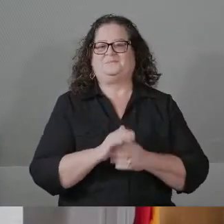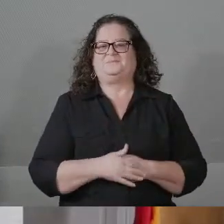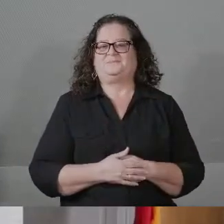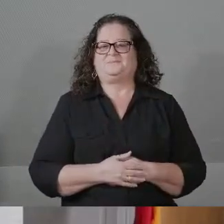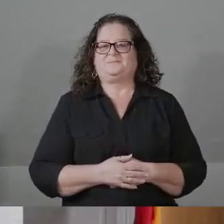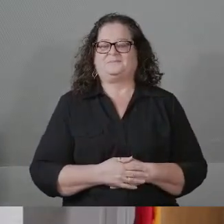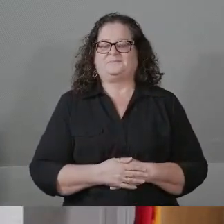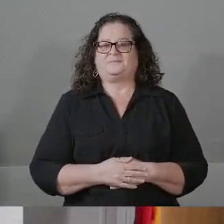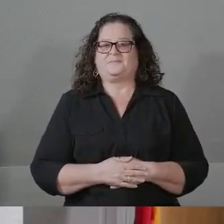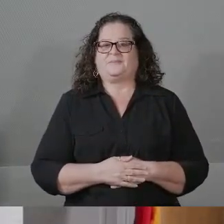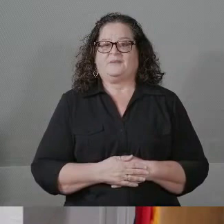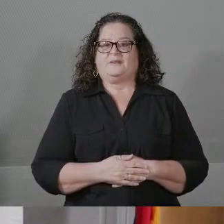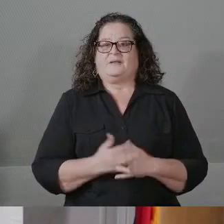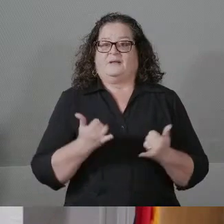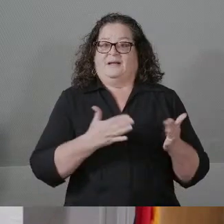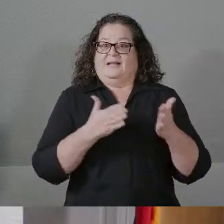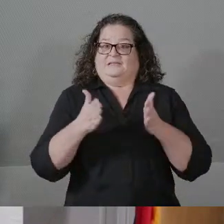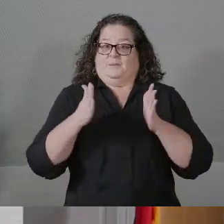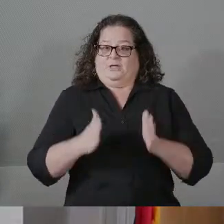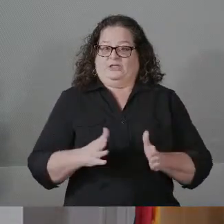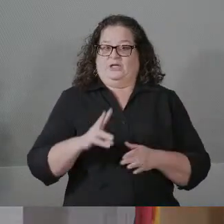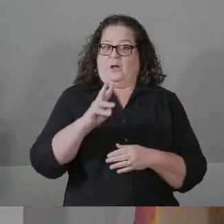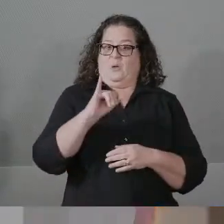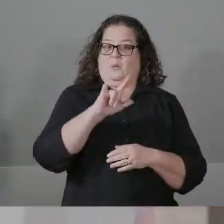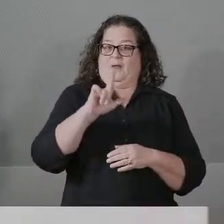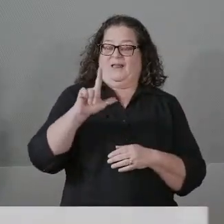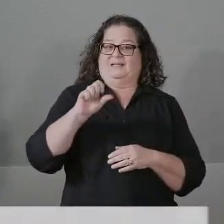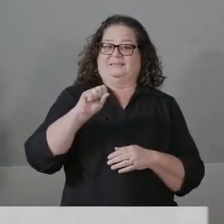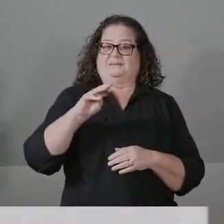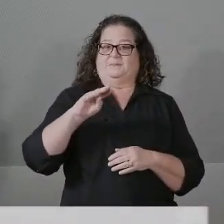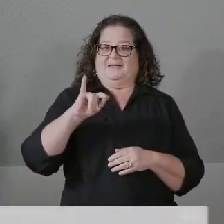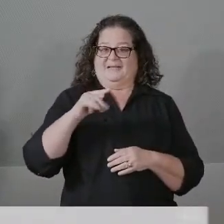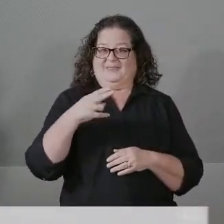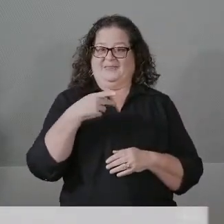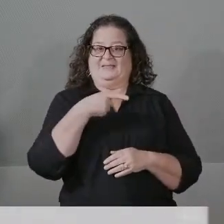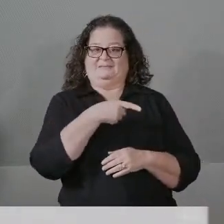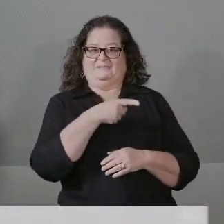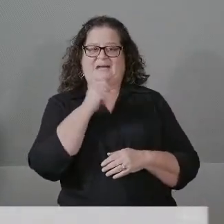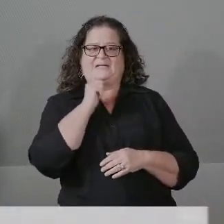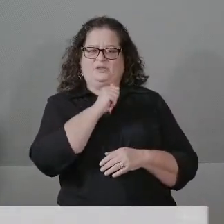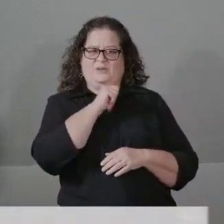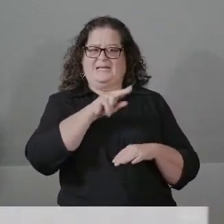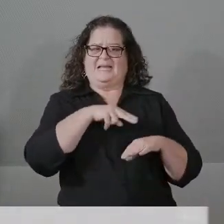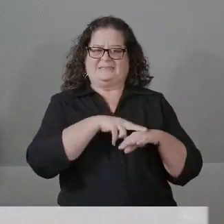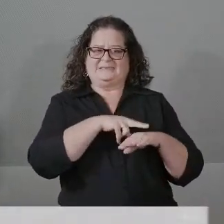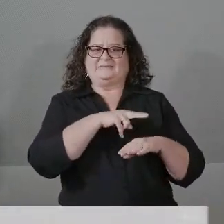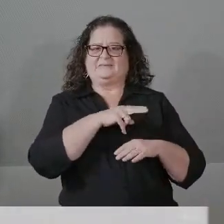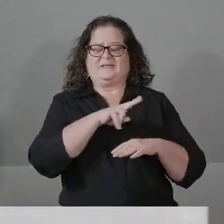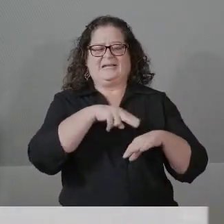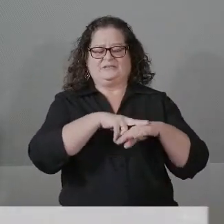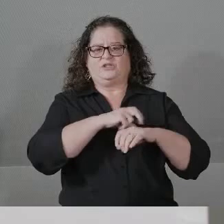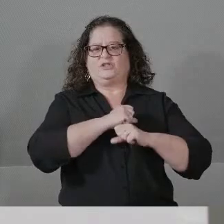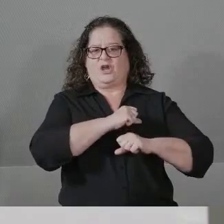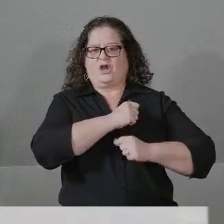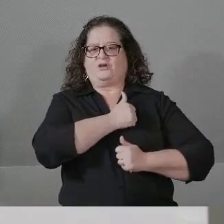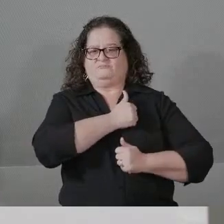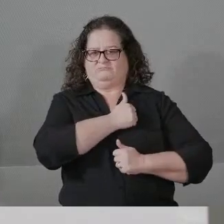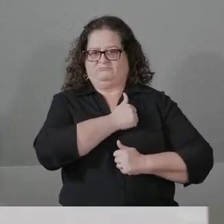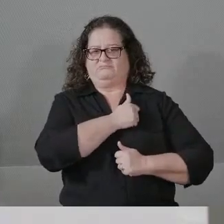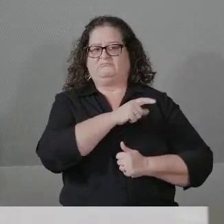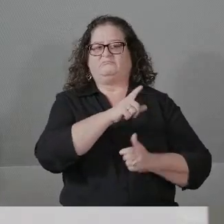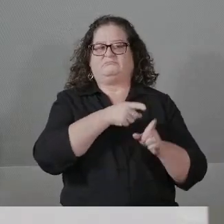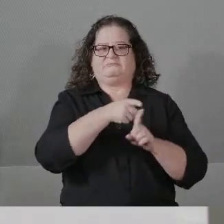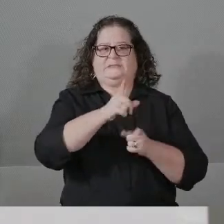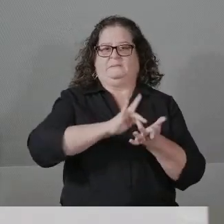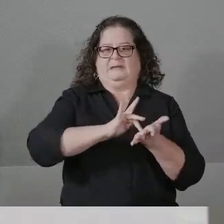All right. Next up is Will Smith. He is one of our Arizona National Guard medics. He has served in the Arizona National Guard